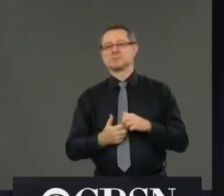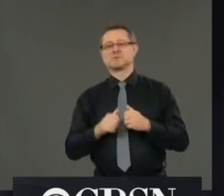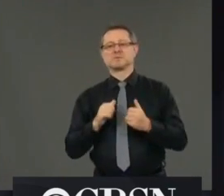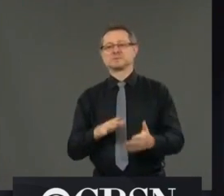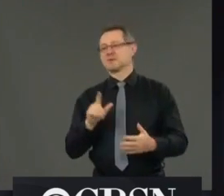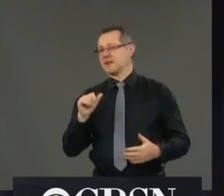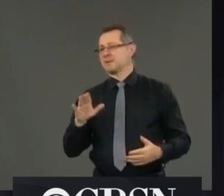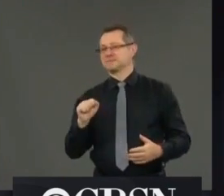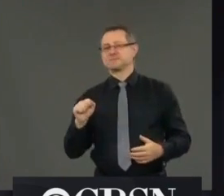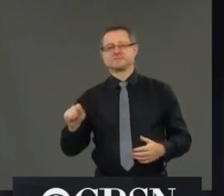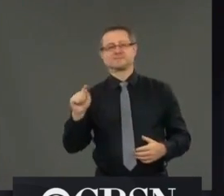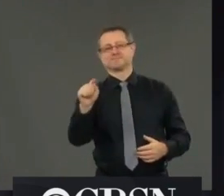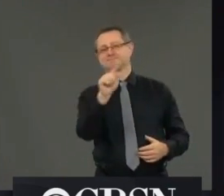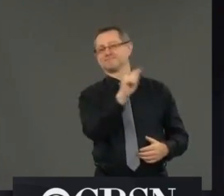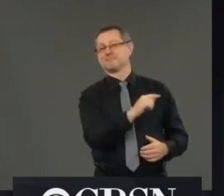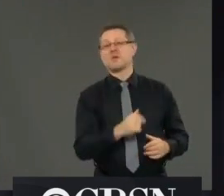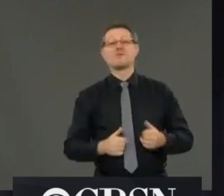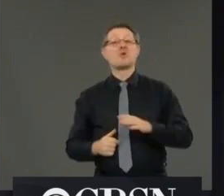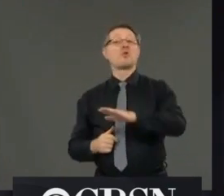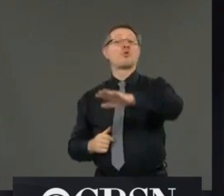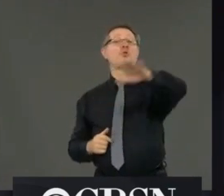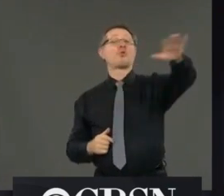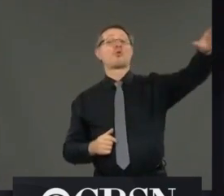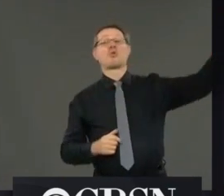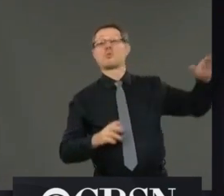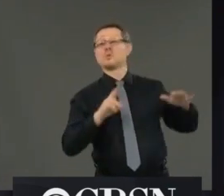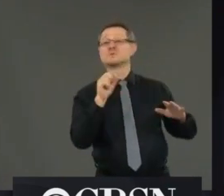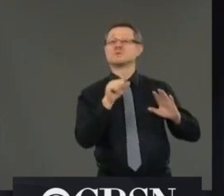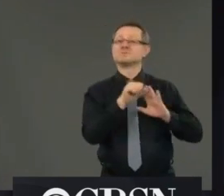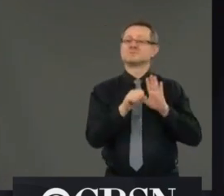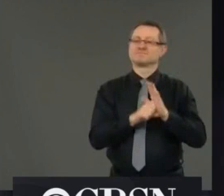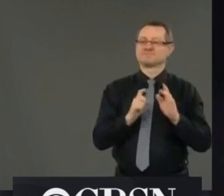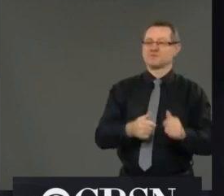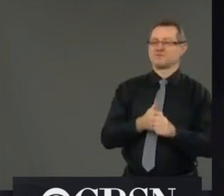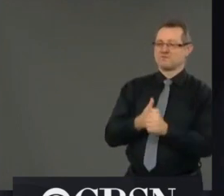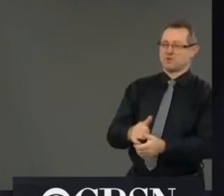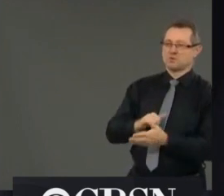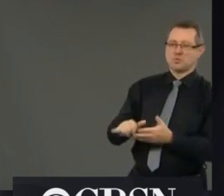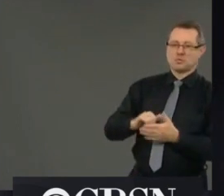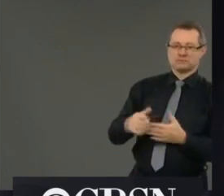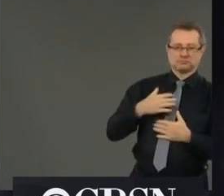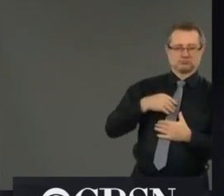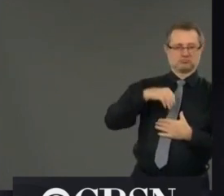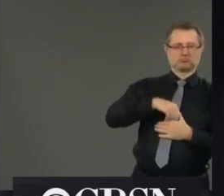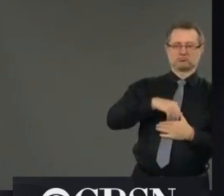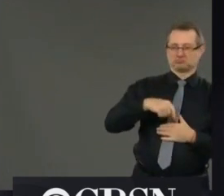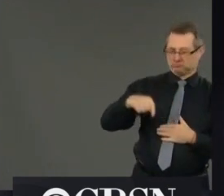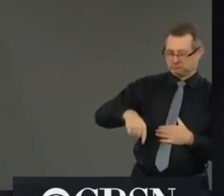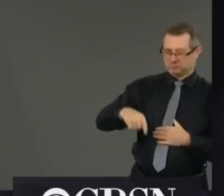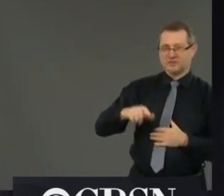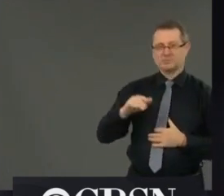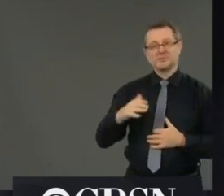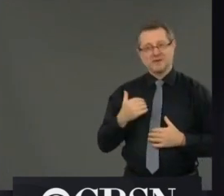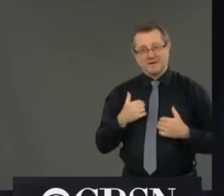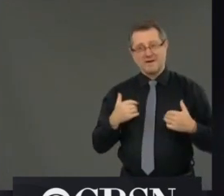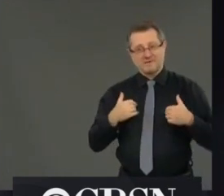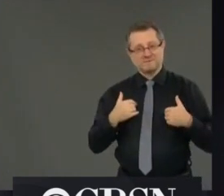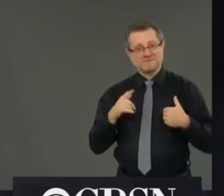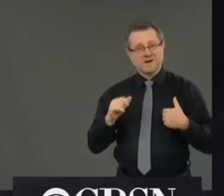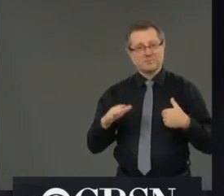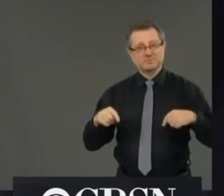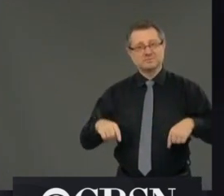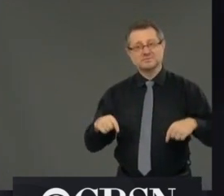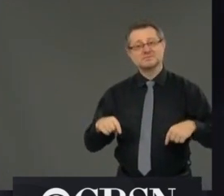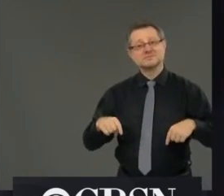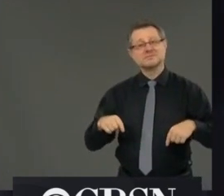do what New York has done and develop this internal network of labs. We have some labs that do 10 tests a day. We have some labs that do thousands of tests a